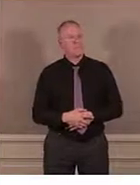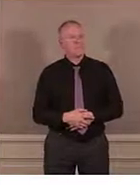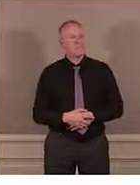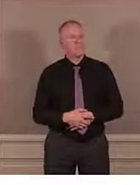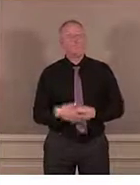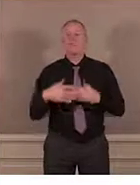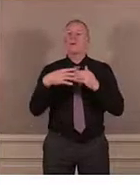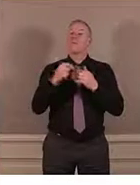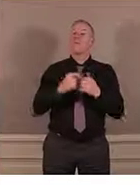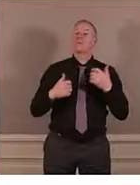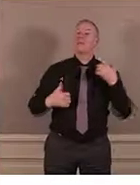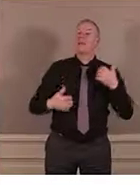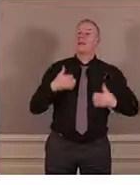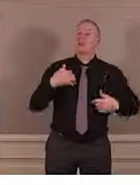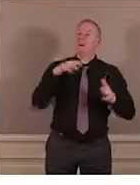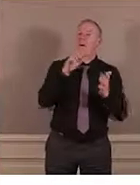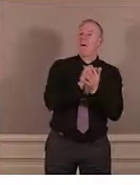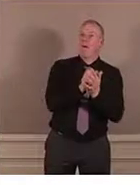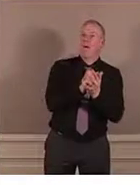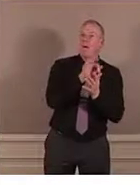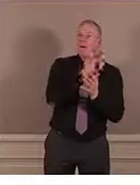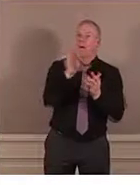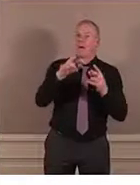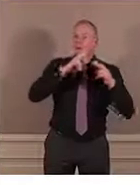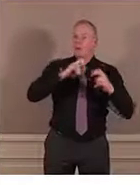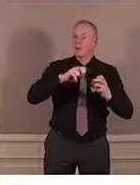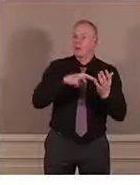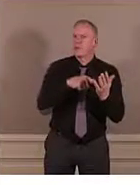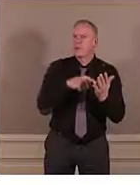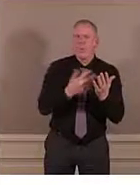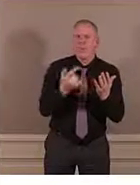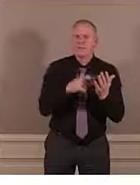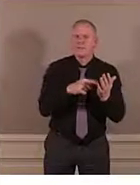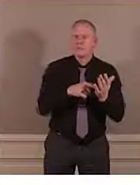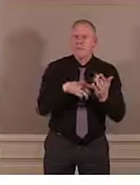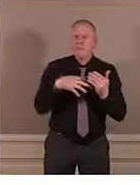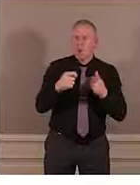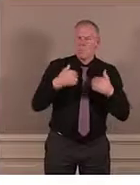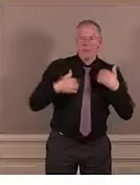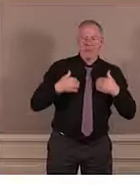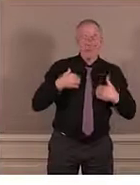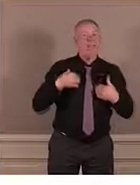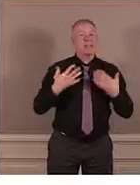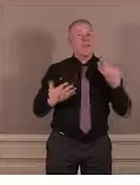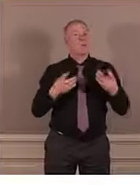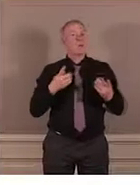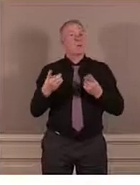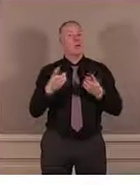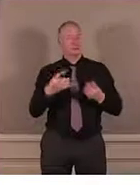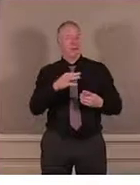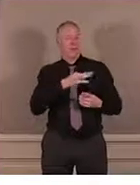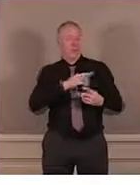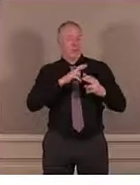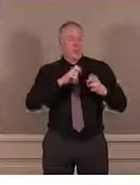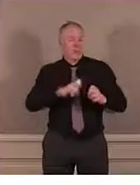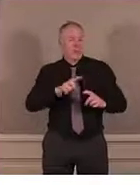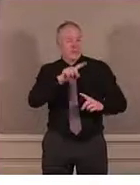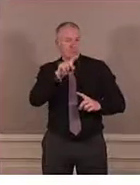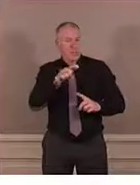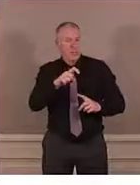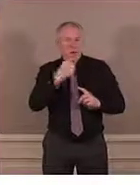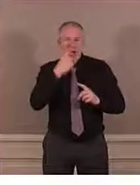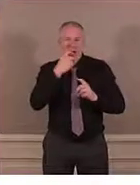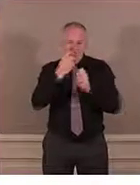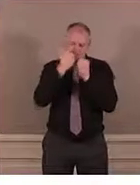probably the most interesting thing that has emerged out of this research, and this is how good research is conducted, is by doing a really